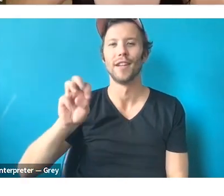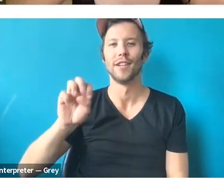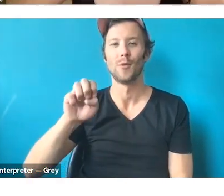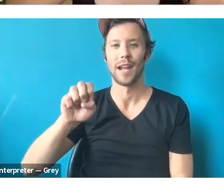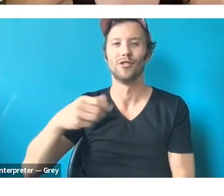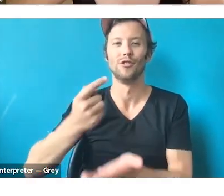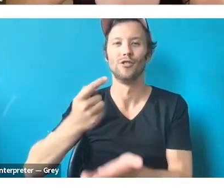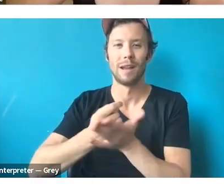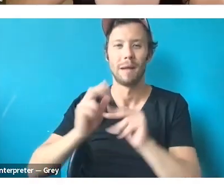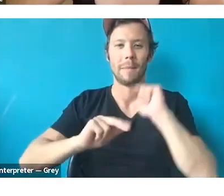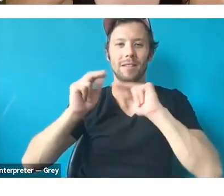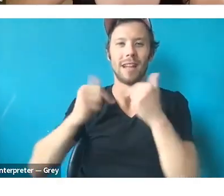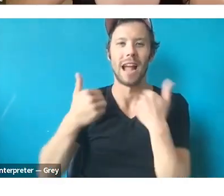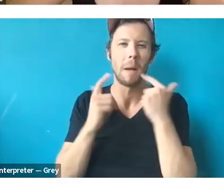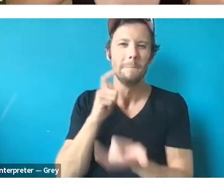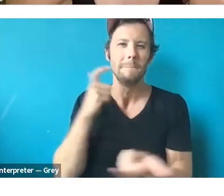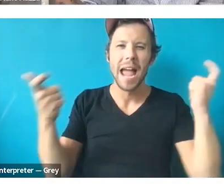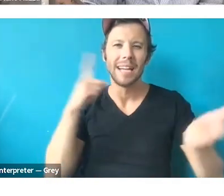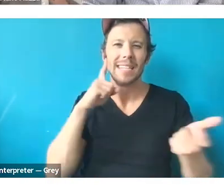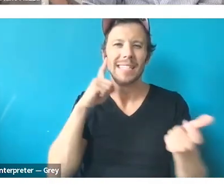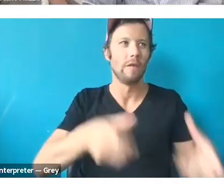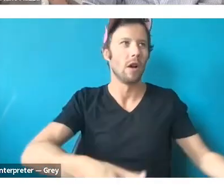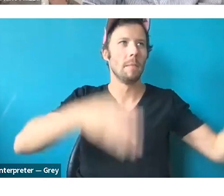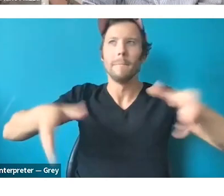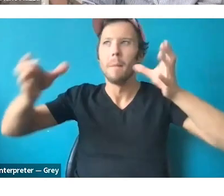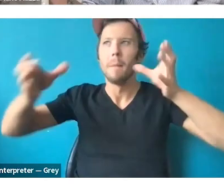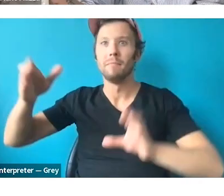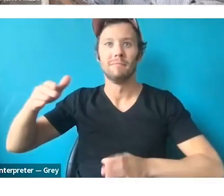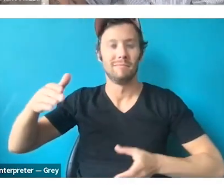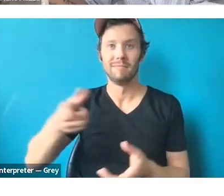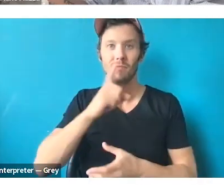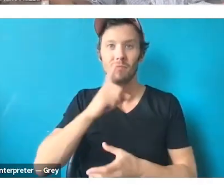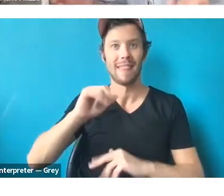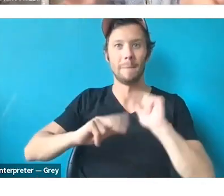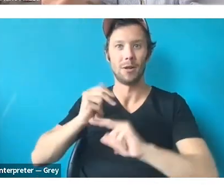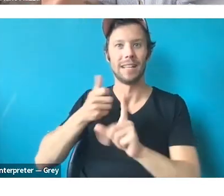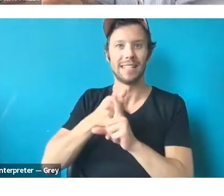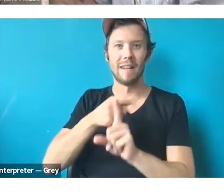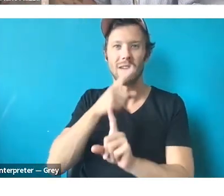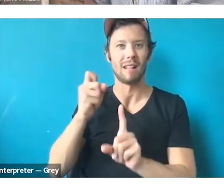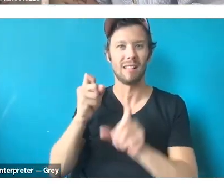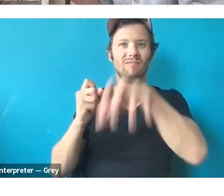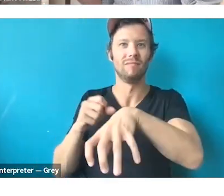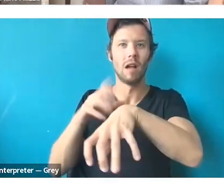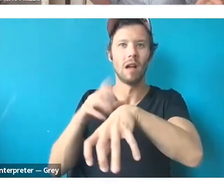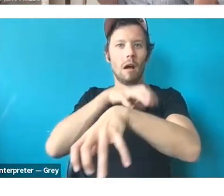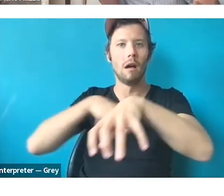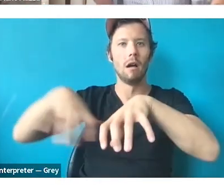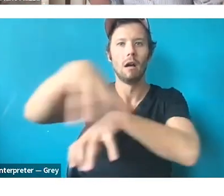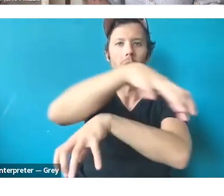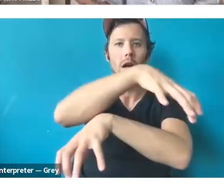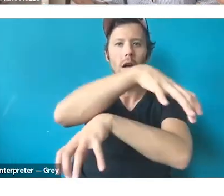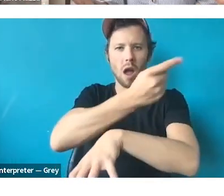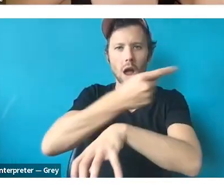has like the most beautiful outdoor nature park around it. Who knew? I just wandered with my dog there one day and I was